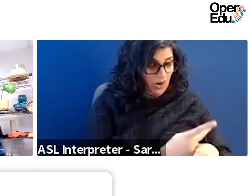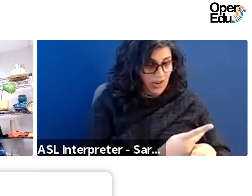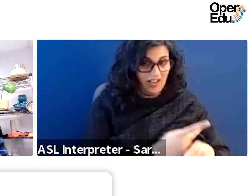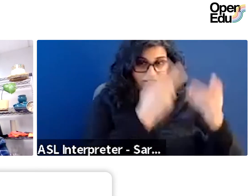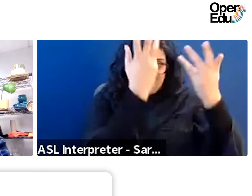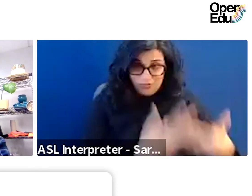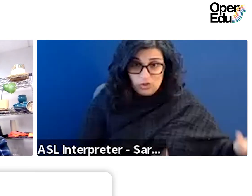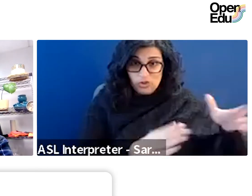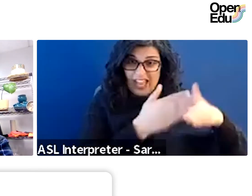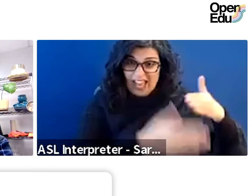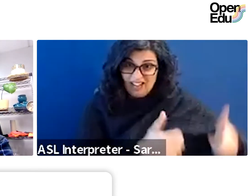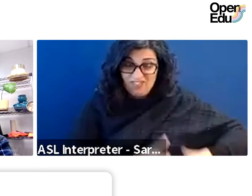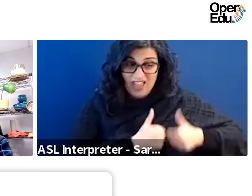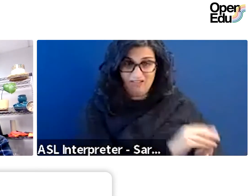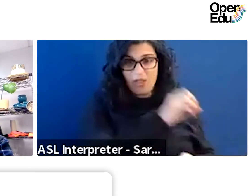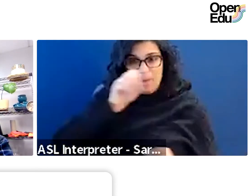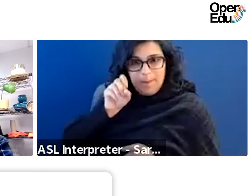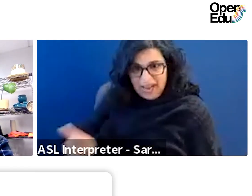So